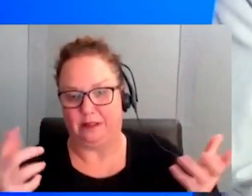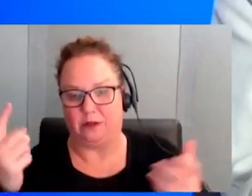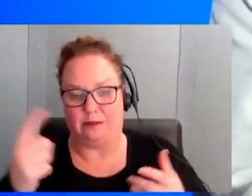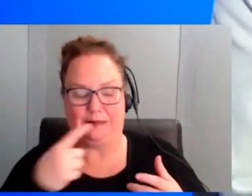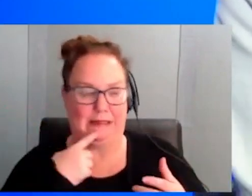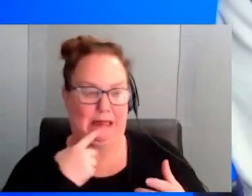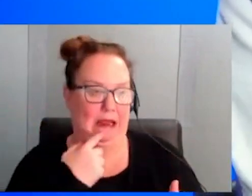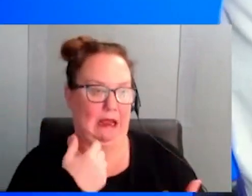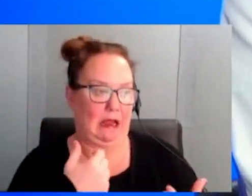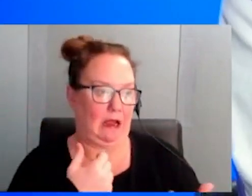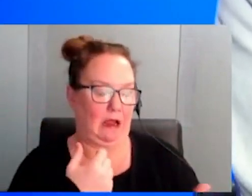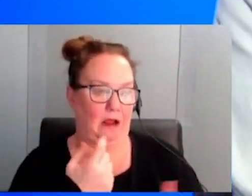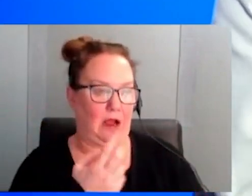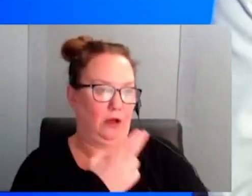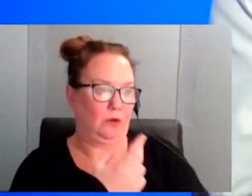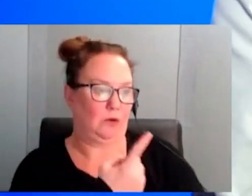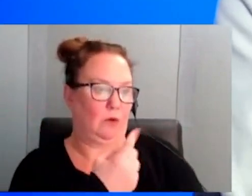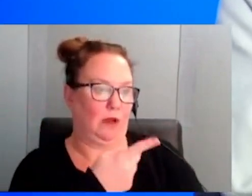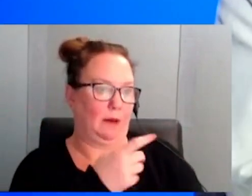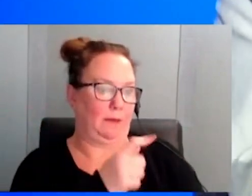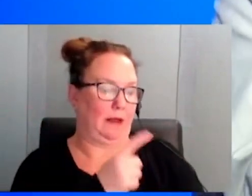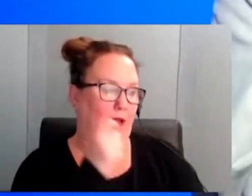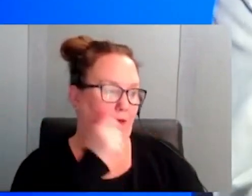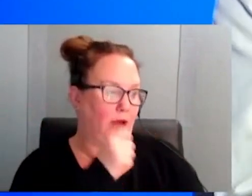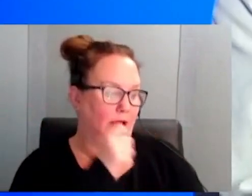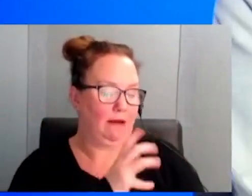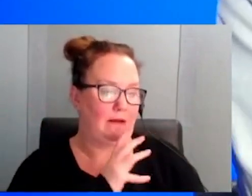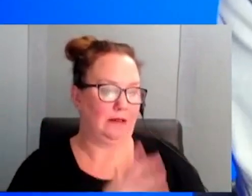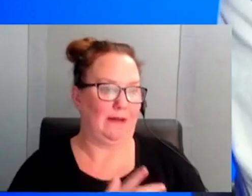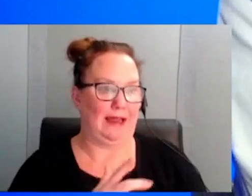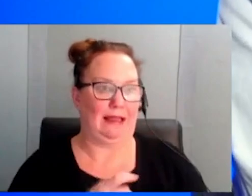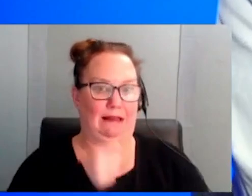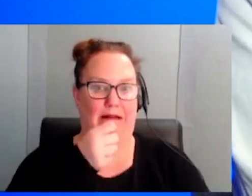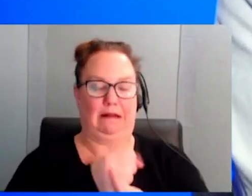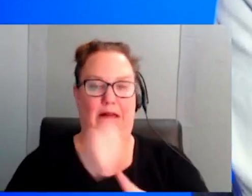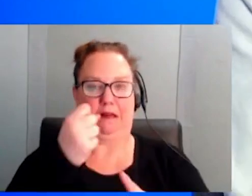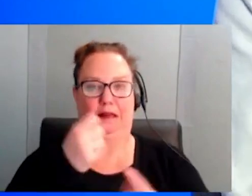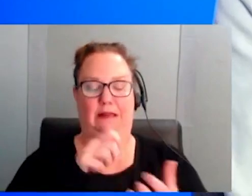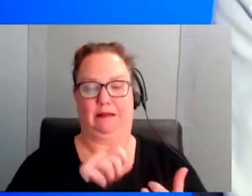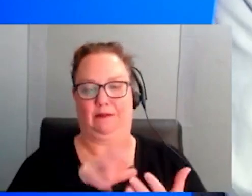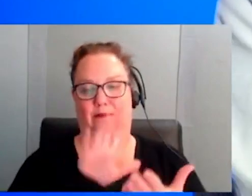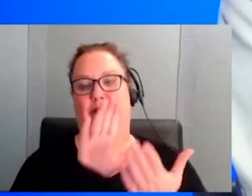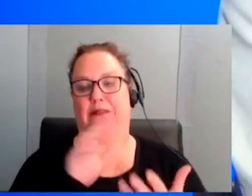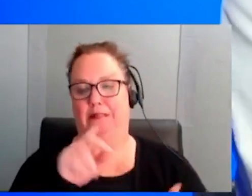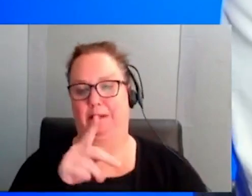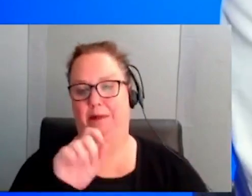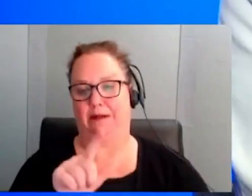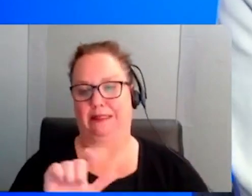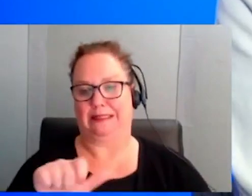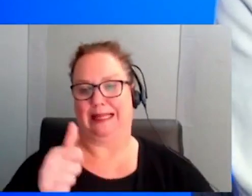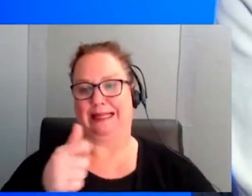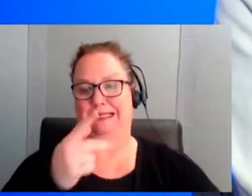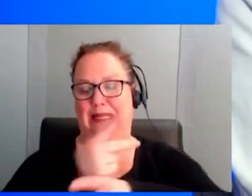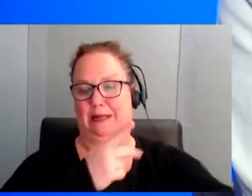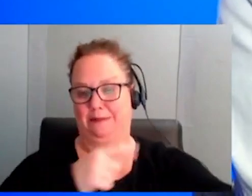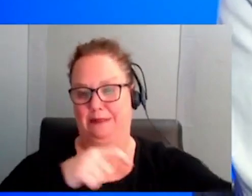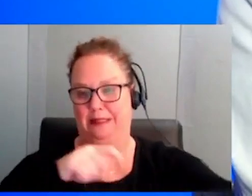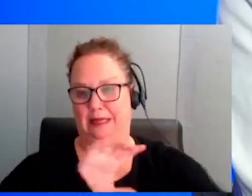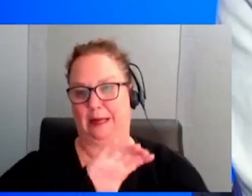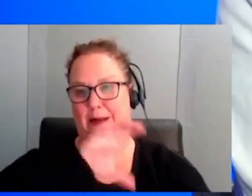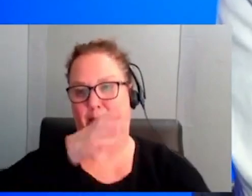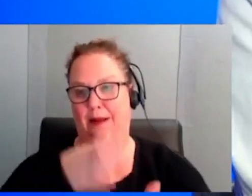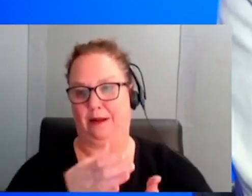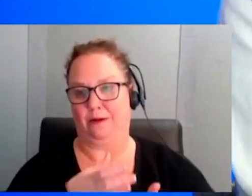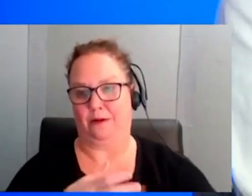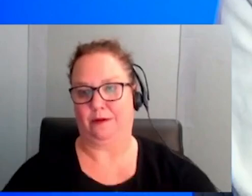I'd always used one pill a day and I was fine. And this time, however, they run into the pill that has 10 times the amount that they used the day before. And